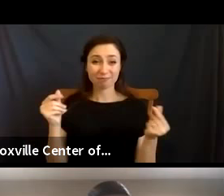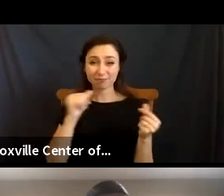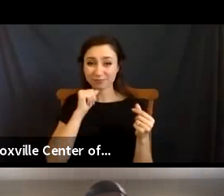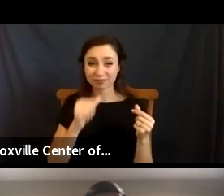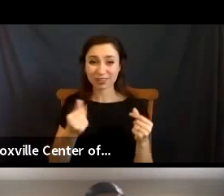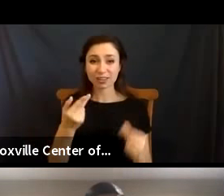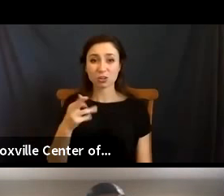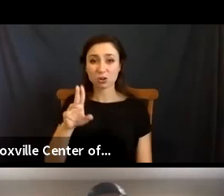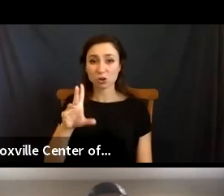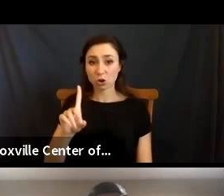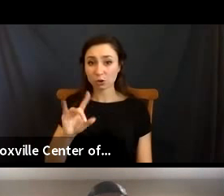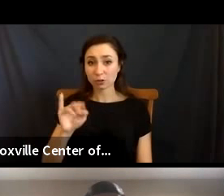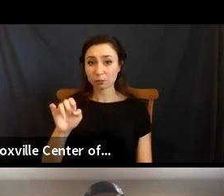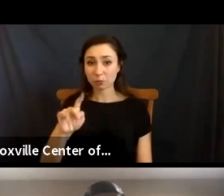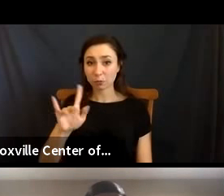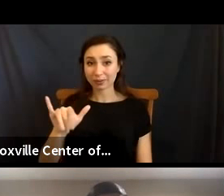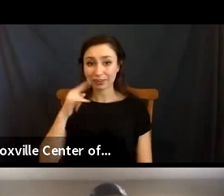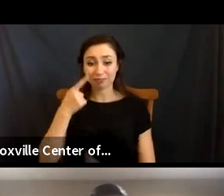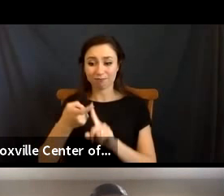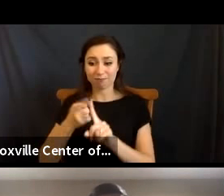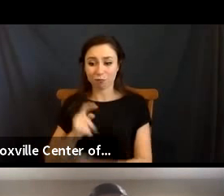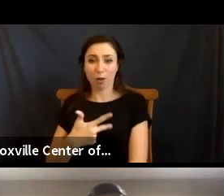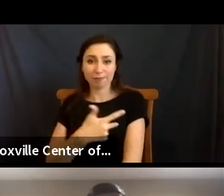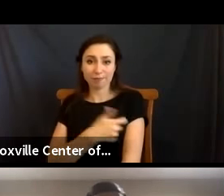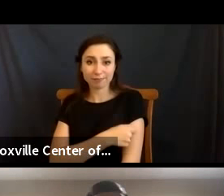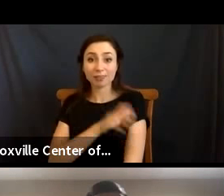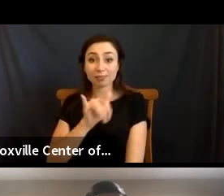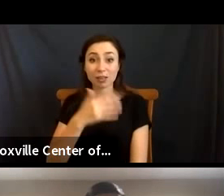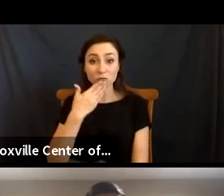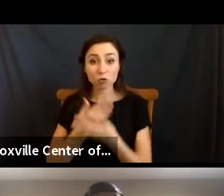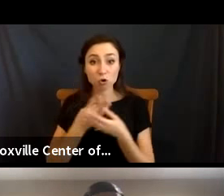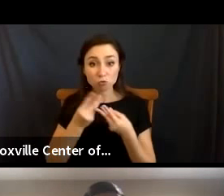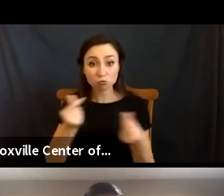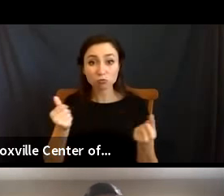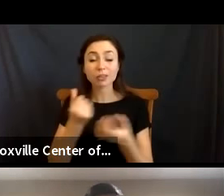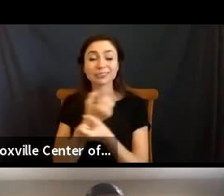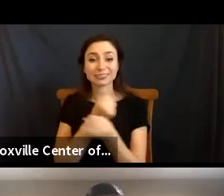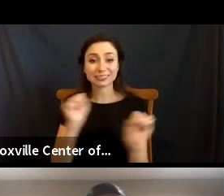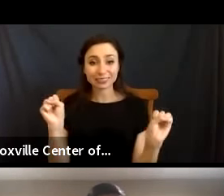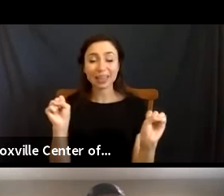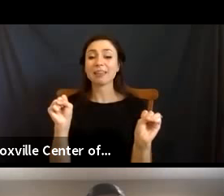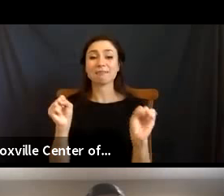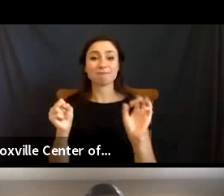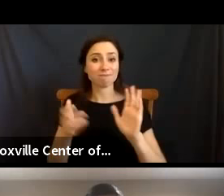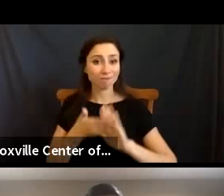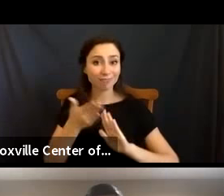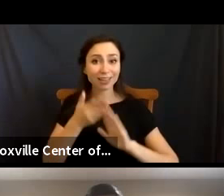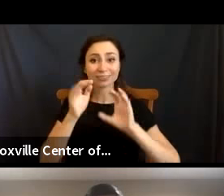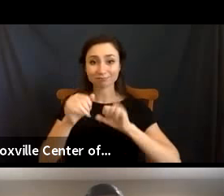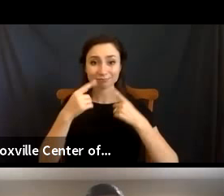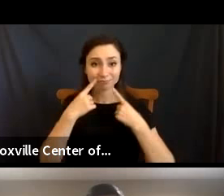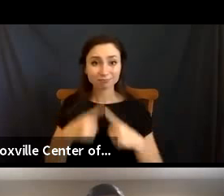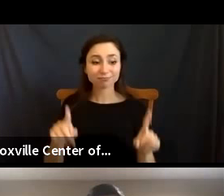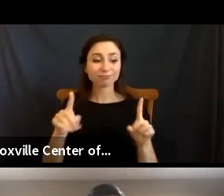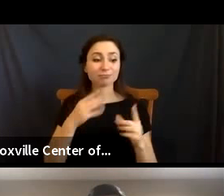through vaccination is a solution, a real solution that's safe and effective and we can actually achieve once we have a